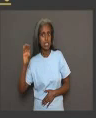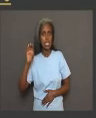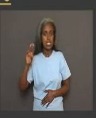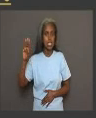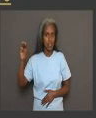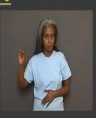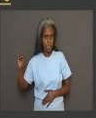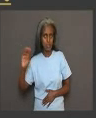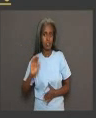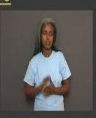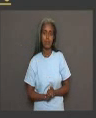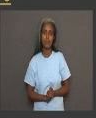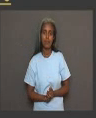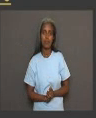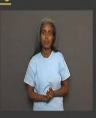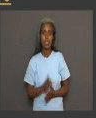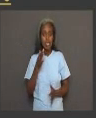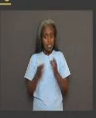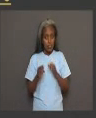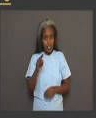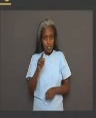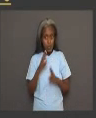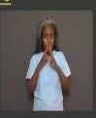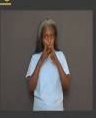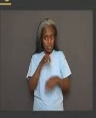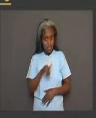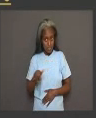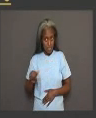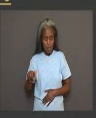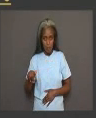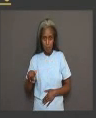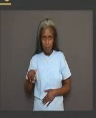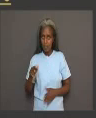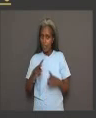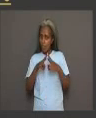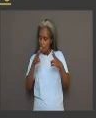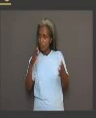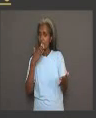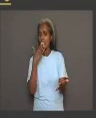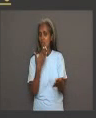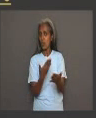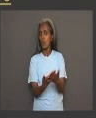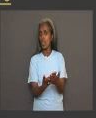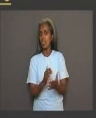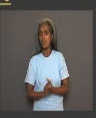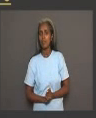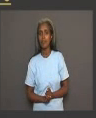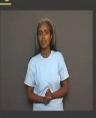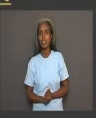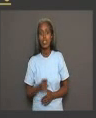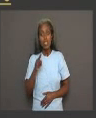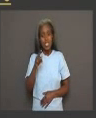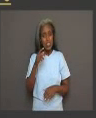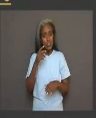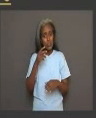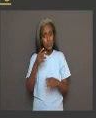152.36 centimeters. If that was your answer, you did very well. If